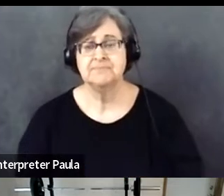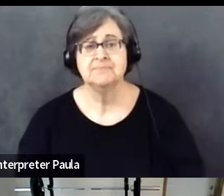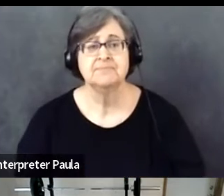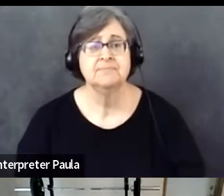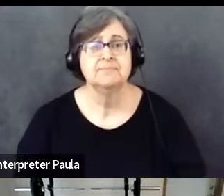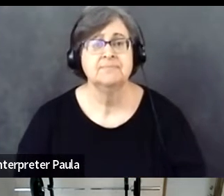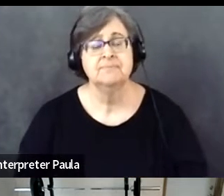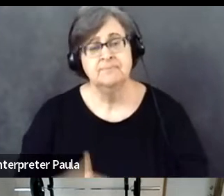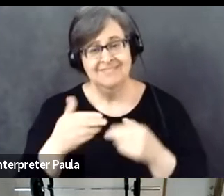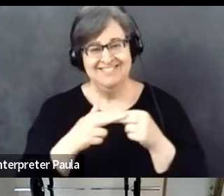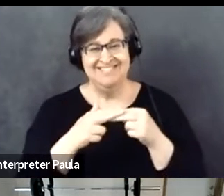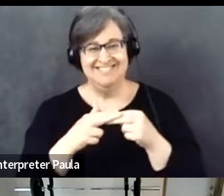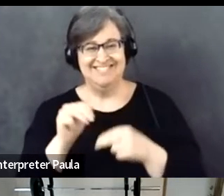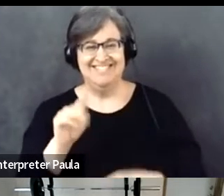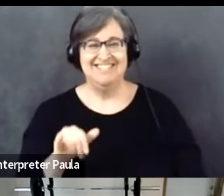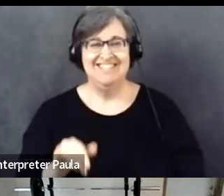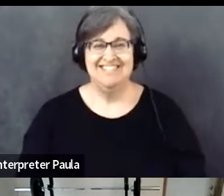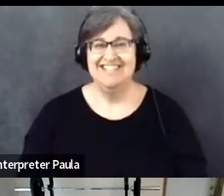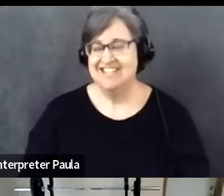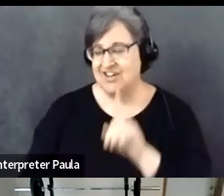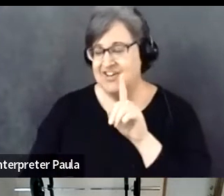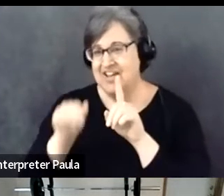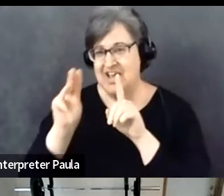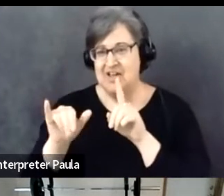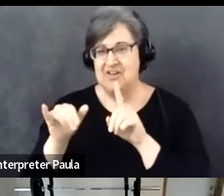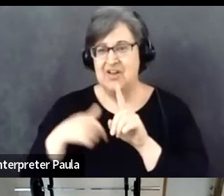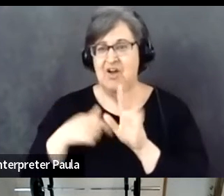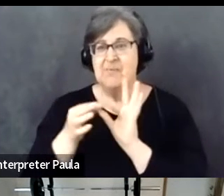Okay, Amy, the next one. Yeah, and I was going to also say,